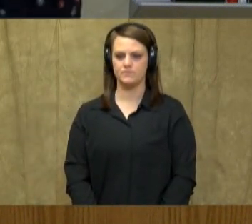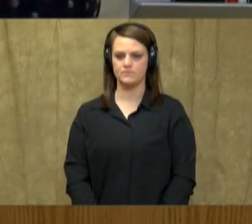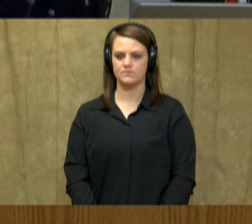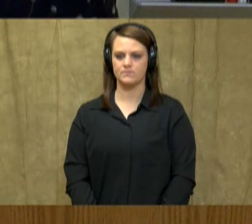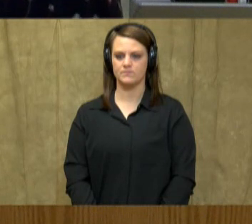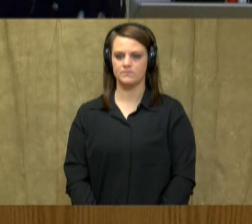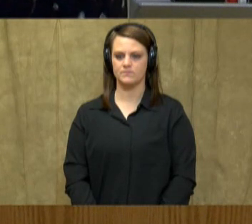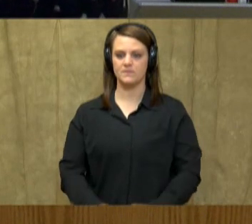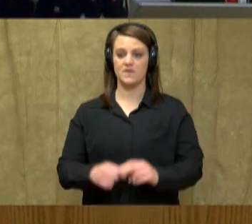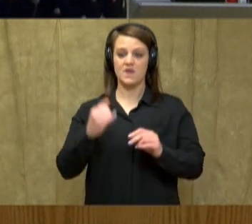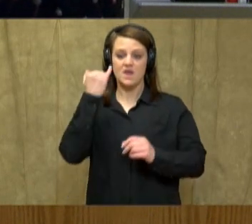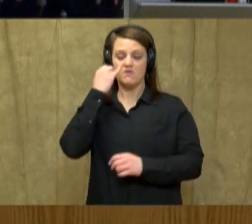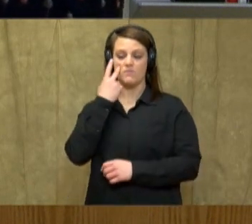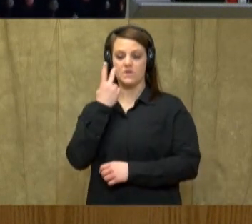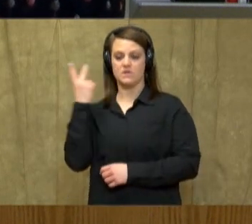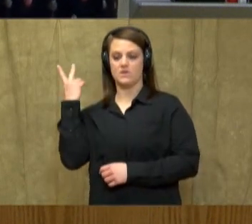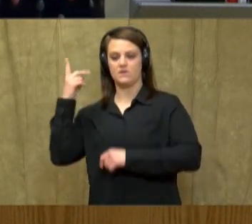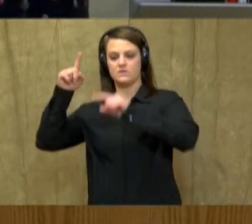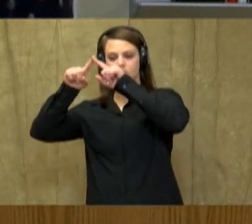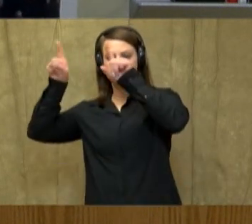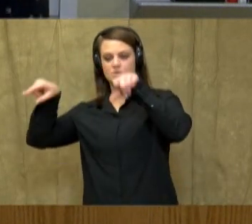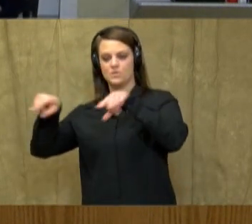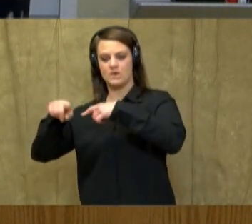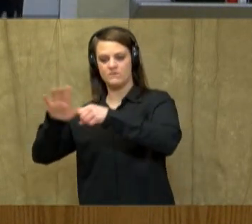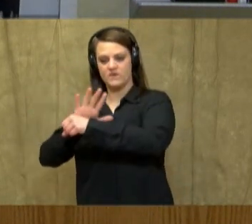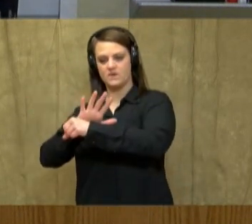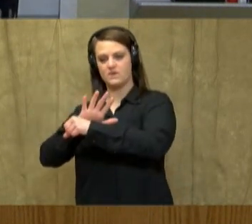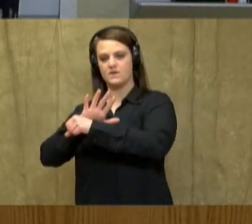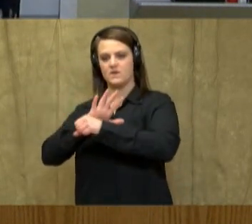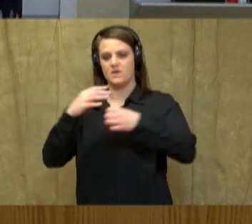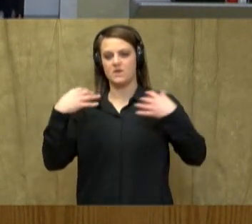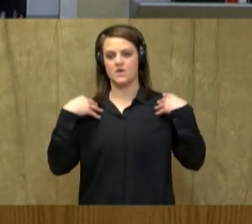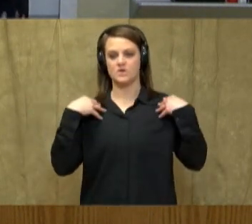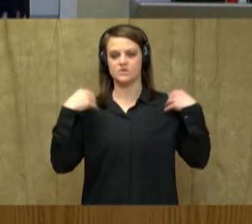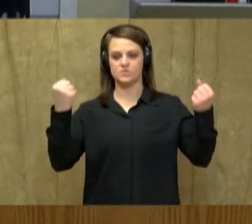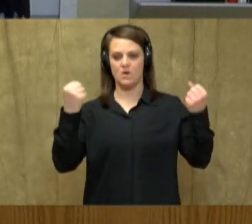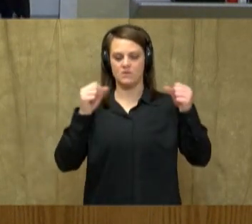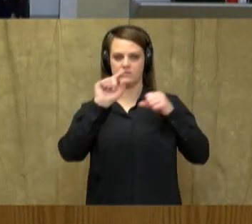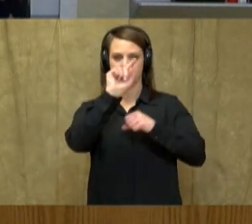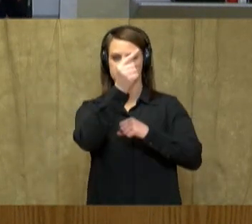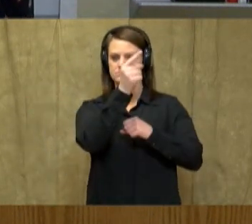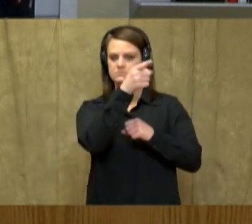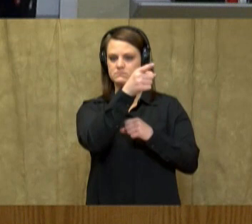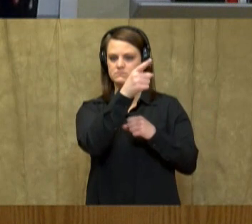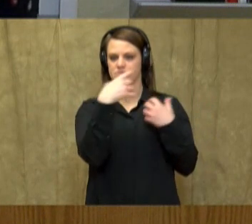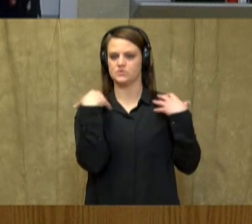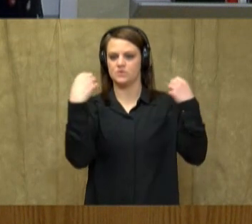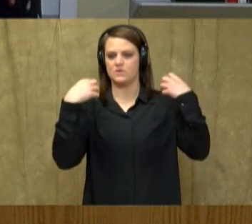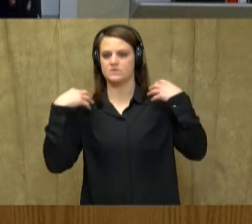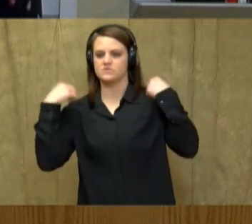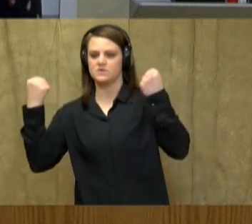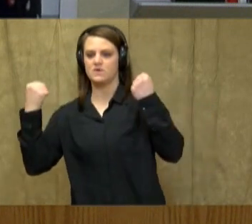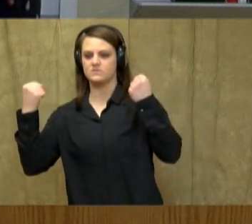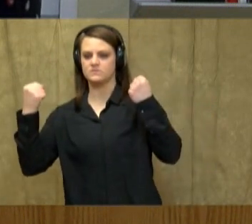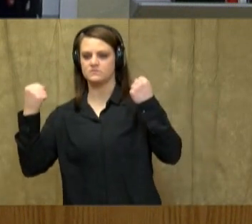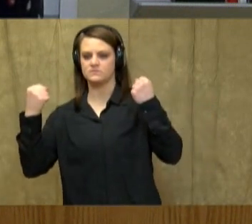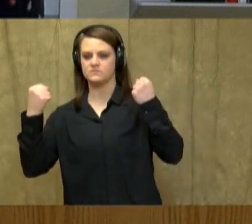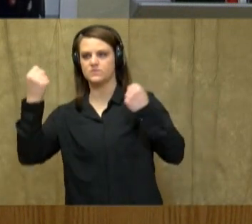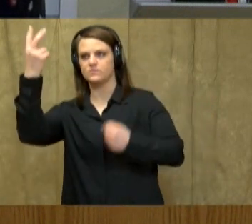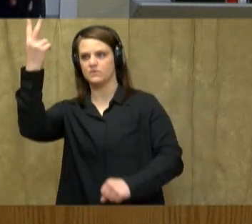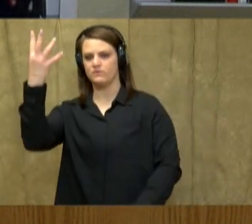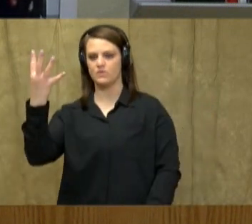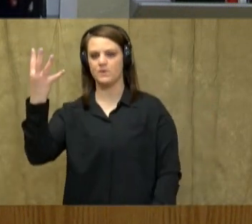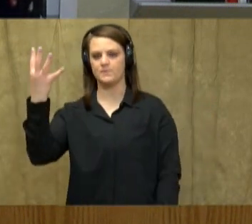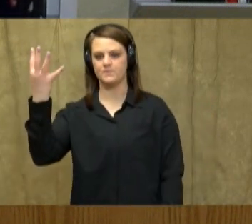dragon? So if we look at our Punnett square that we filled in, strong, this one's strong, so 2 out of